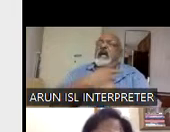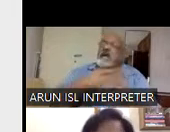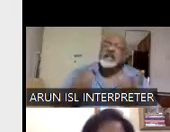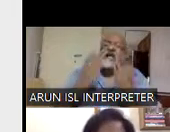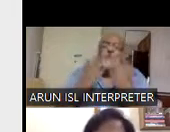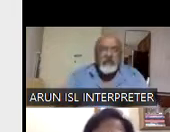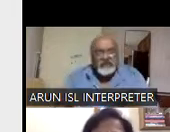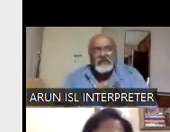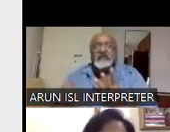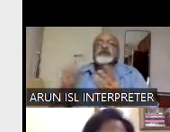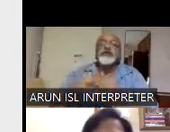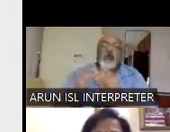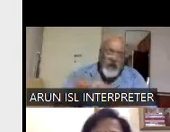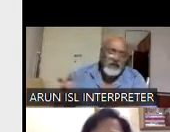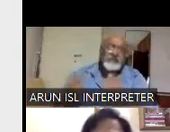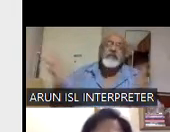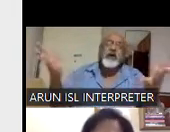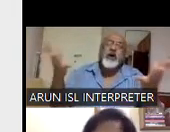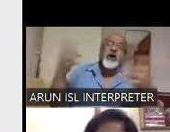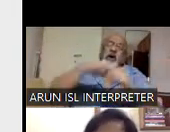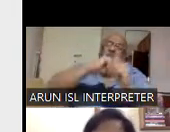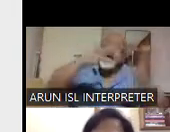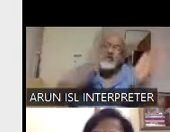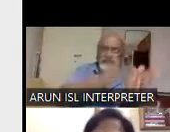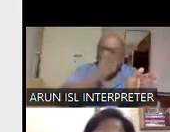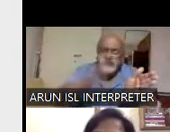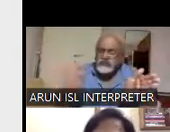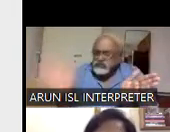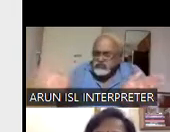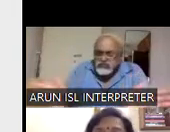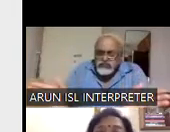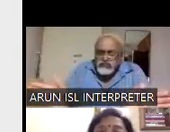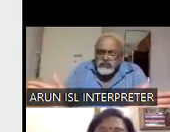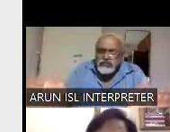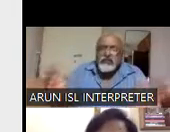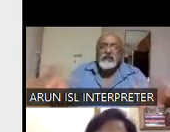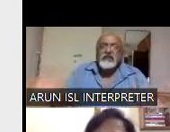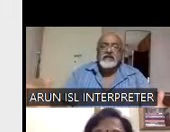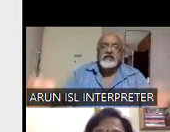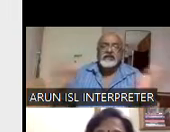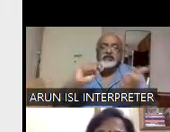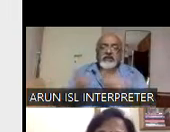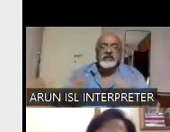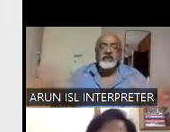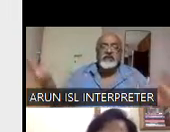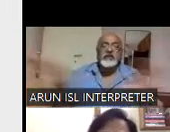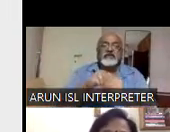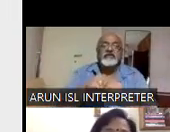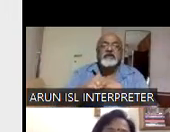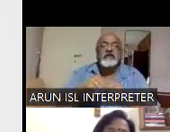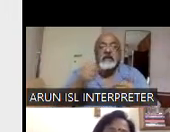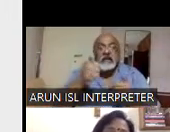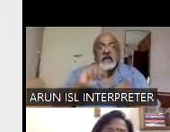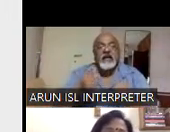education, employment, everything is looked at. India will become one beautiful, inclusive country. Thank you very